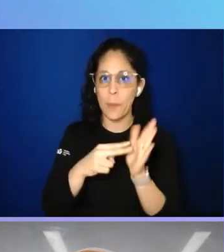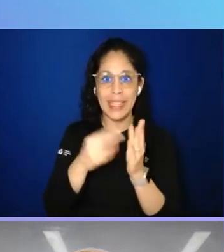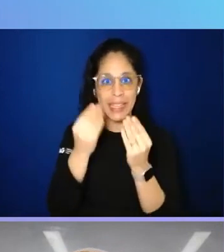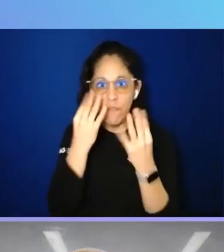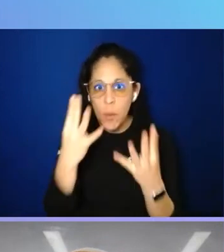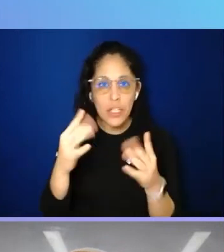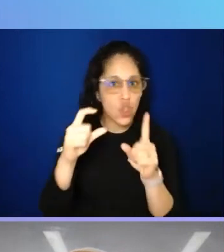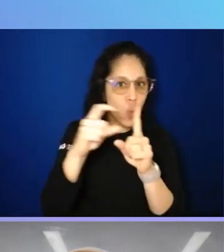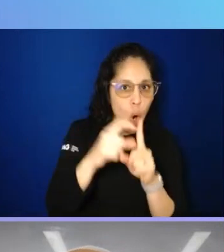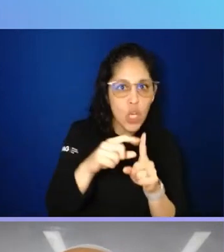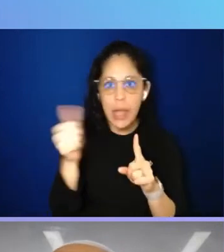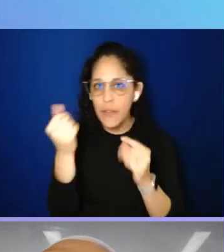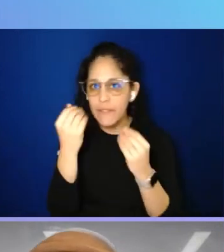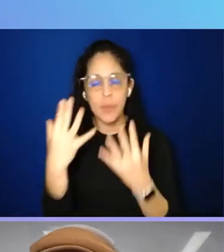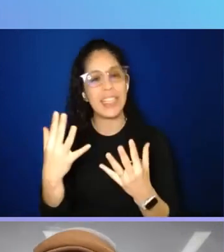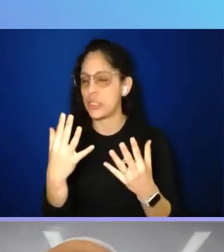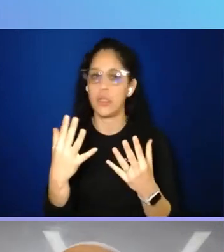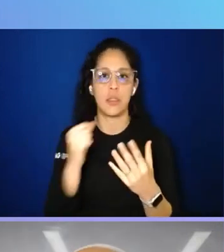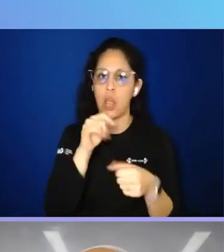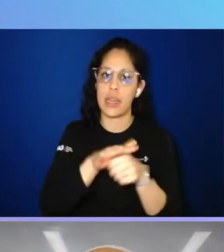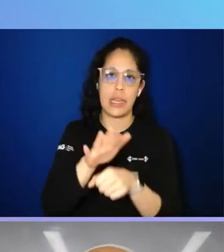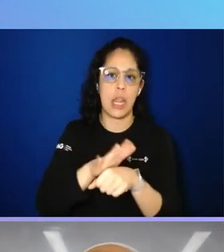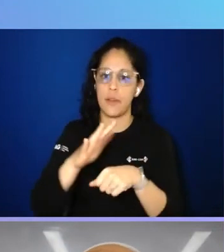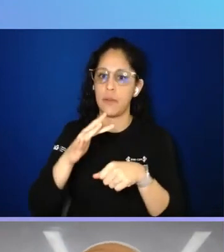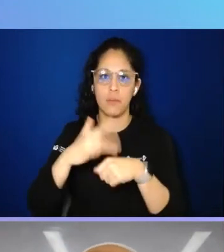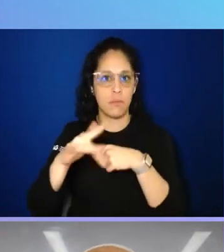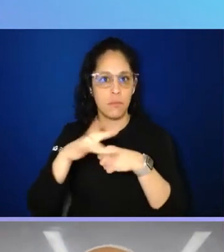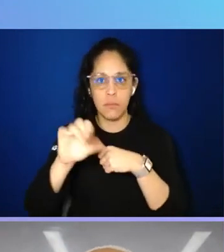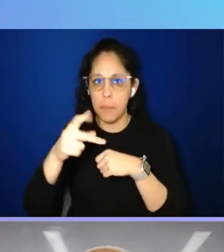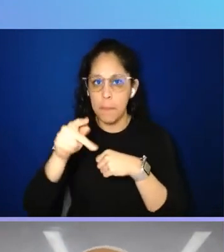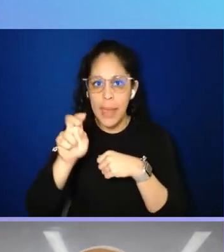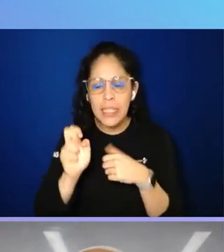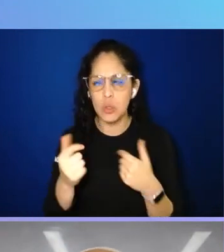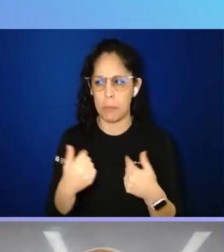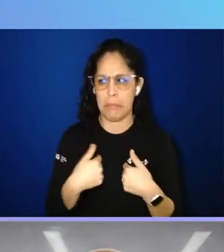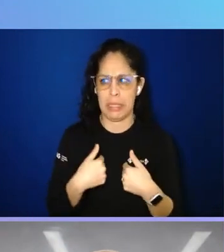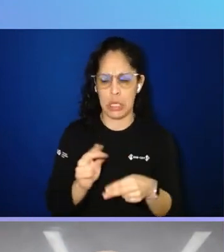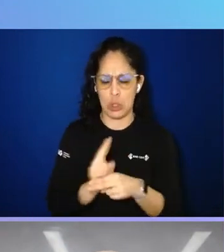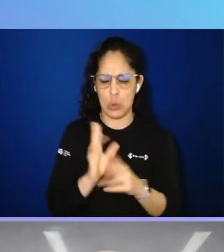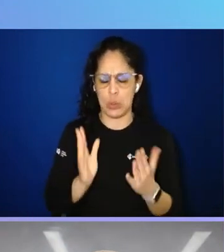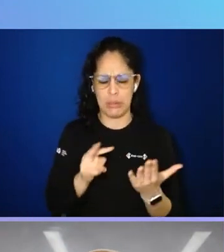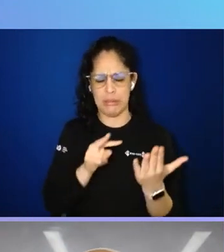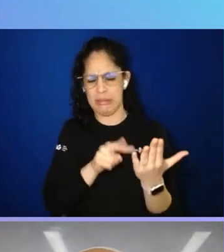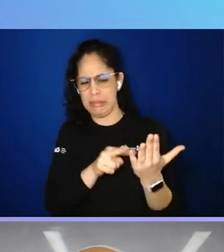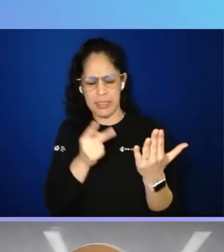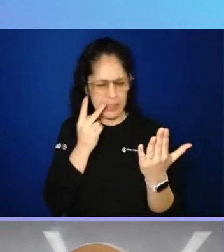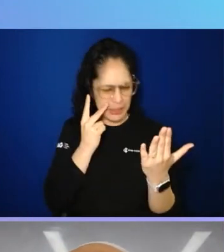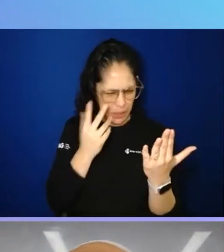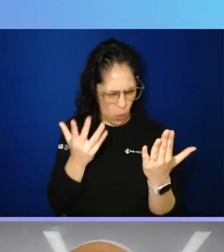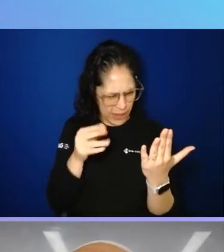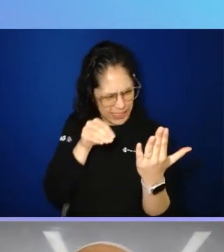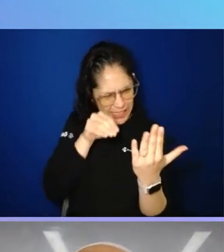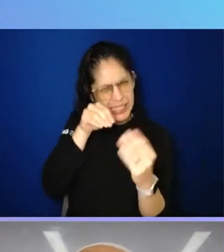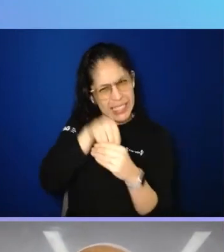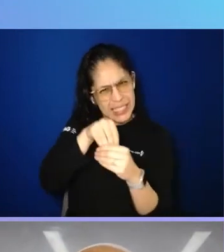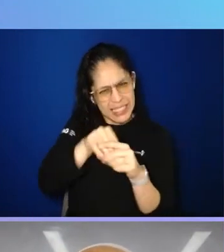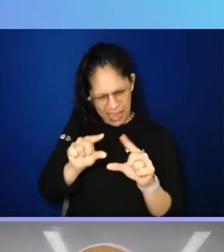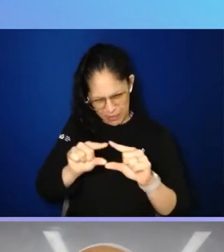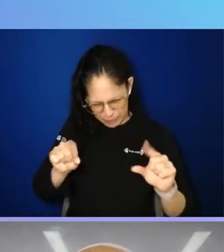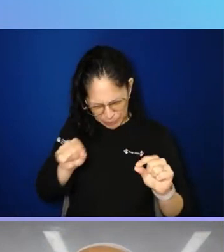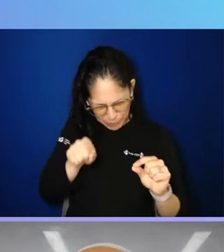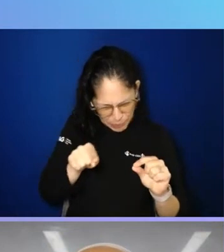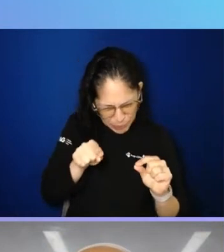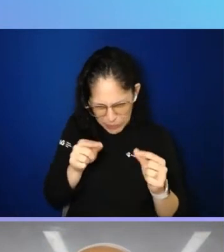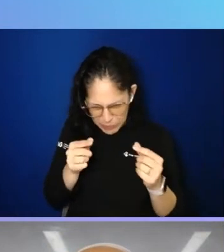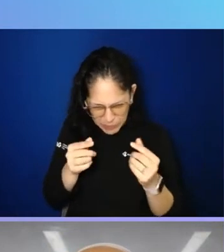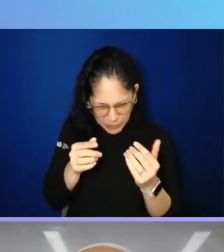And you may think like, then how can I, as a user, like see what's in those bars?